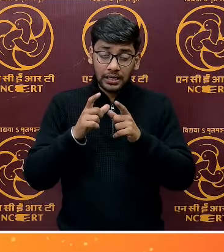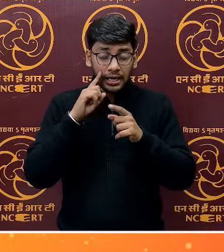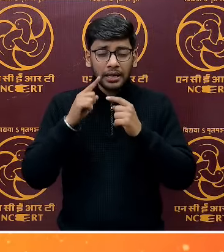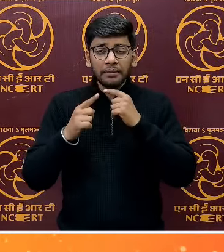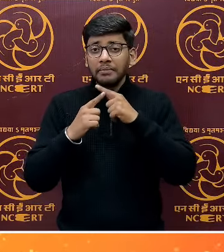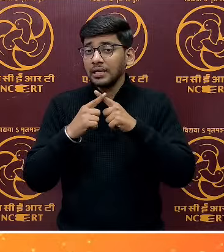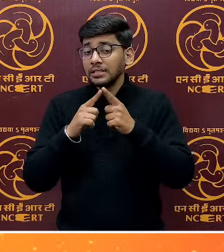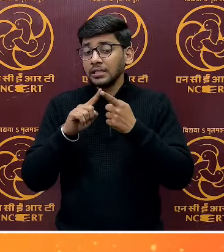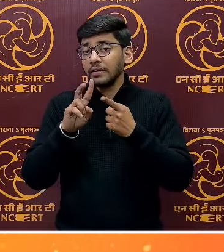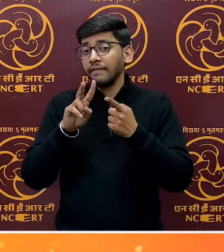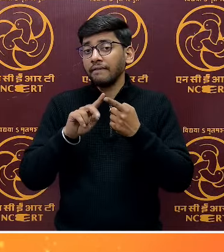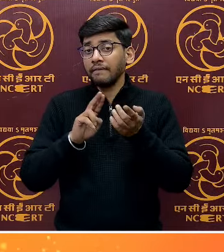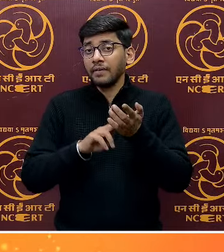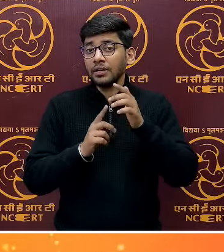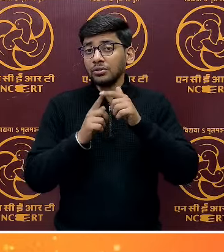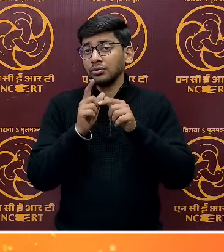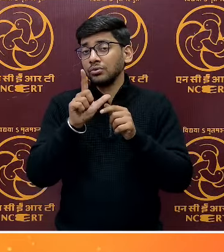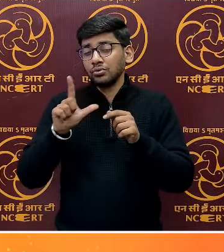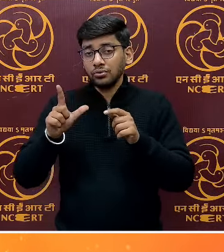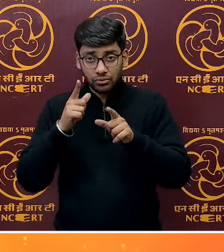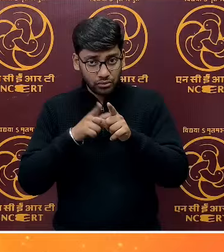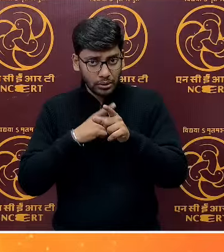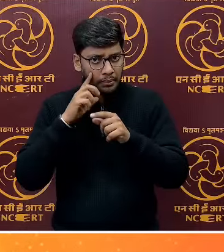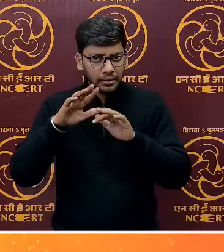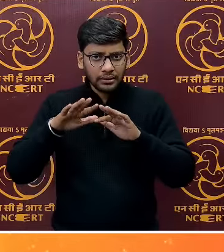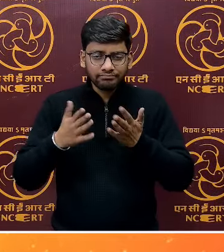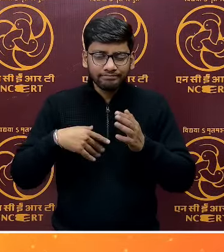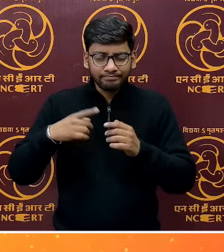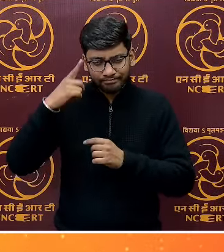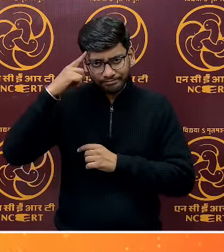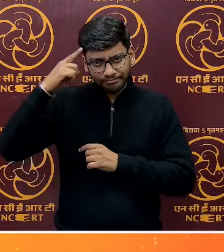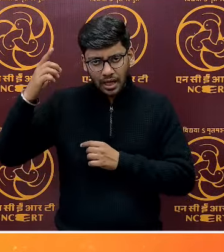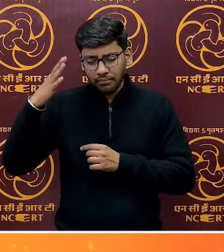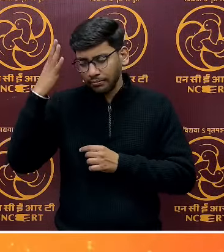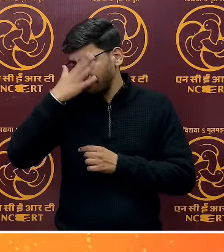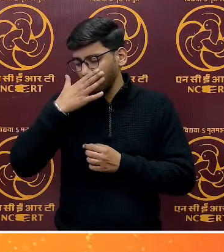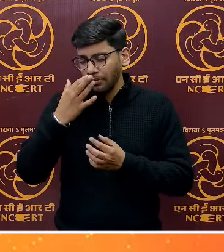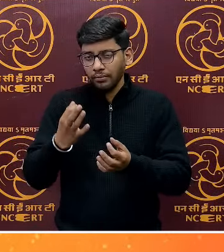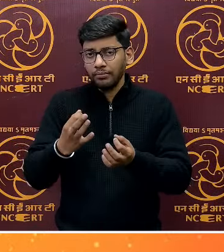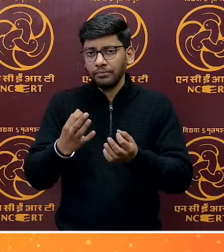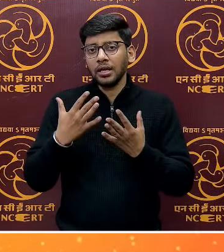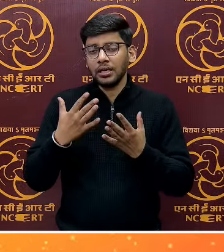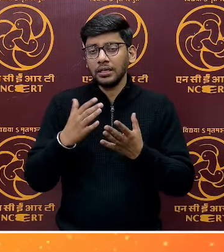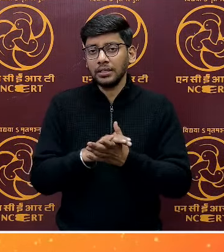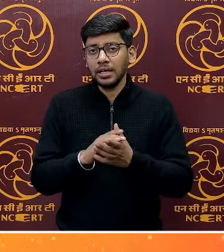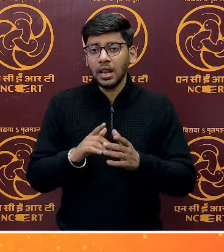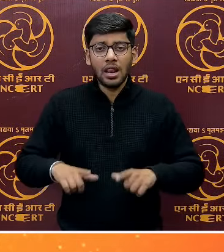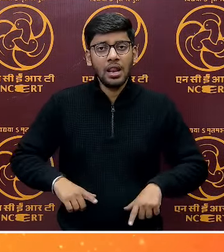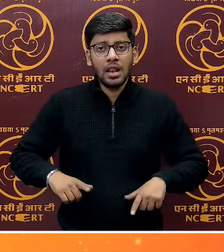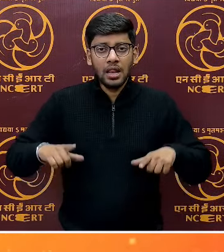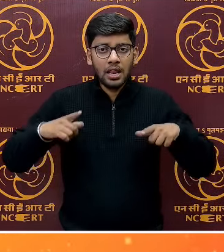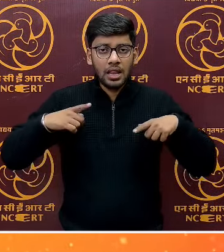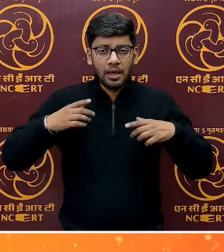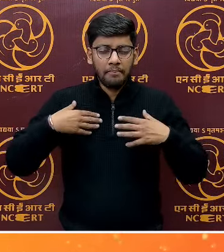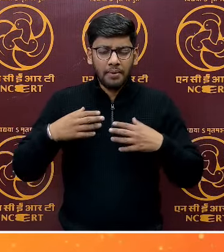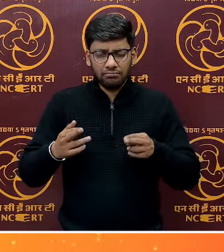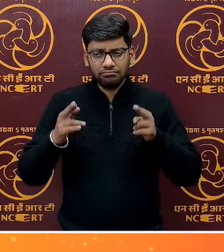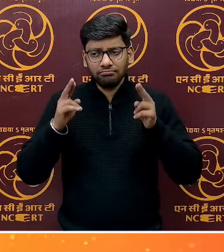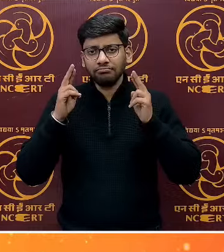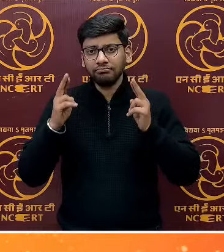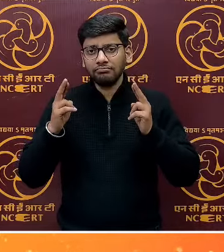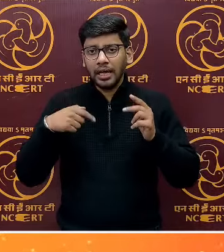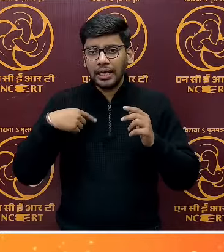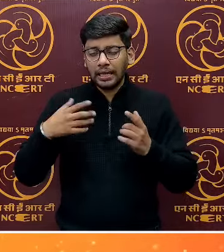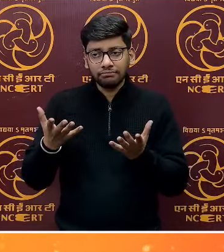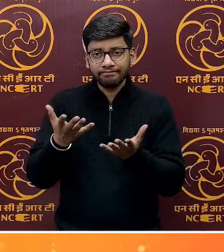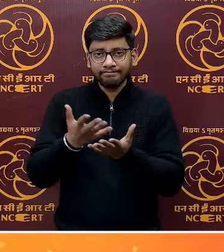inspires imagination. It inspires us to imagine beautiful things for our life. Also, I believe that because it's